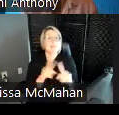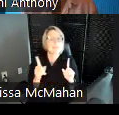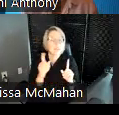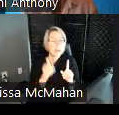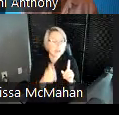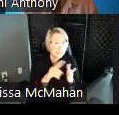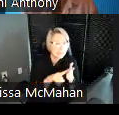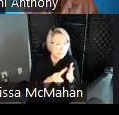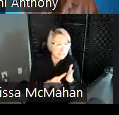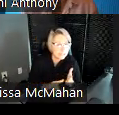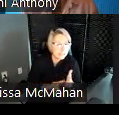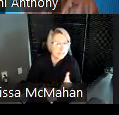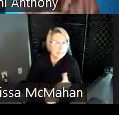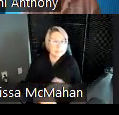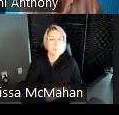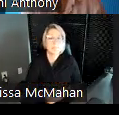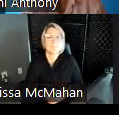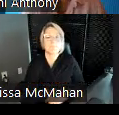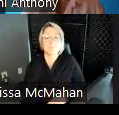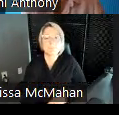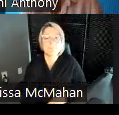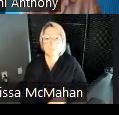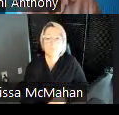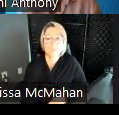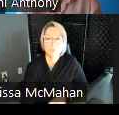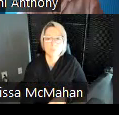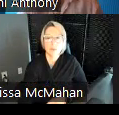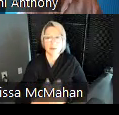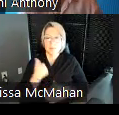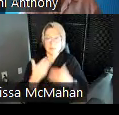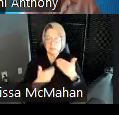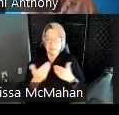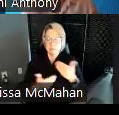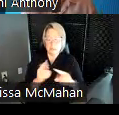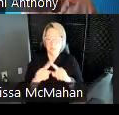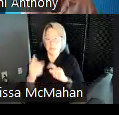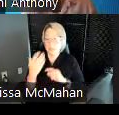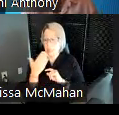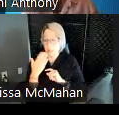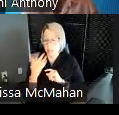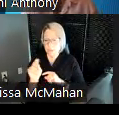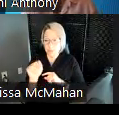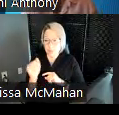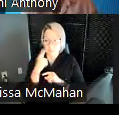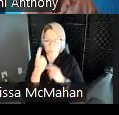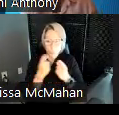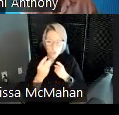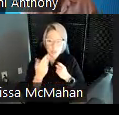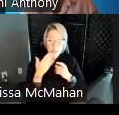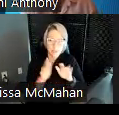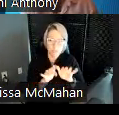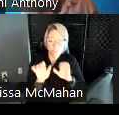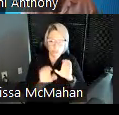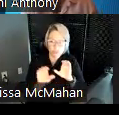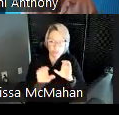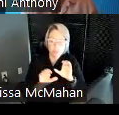at. Okay, I'm going to keep going, but Donna, thanks for reading the questions and thank you for putting them in. Again,